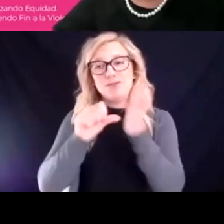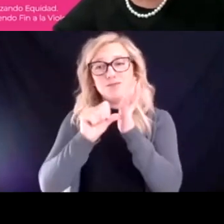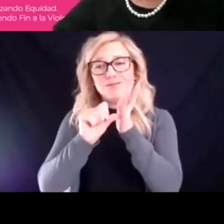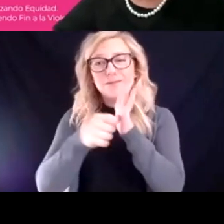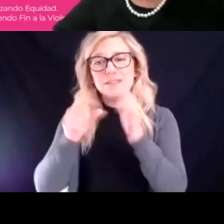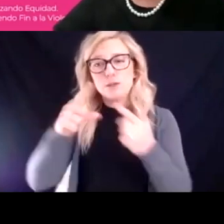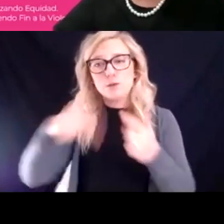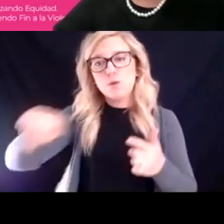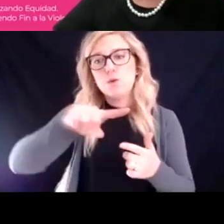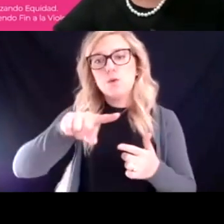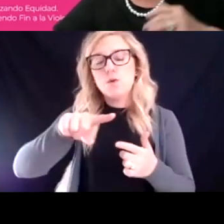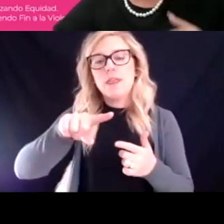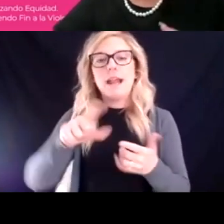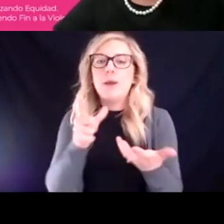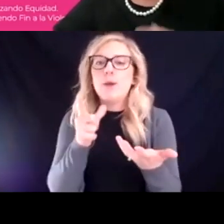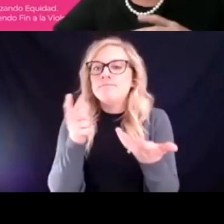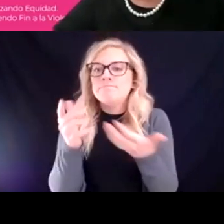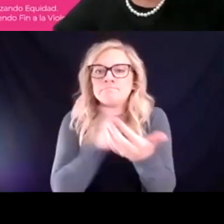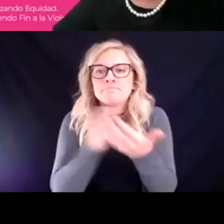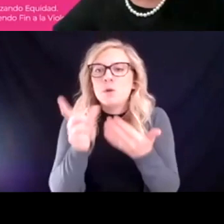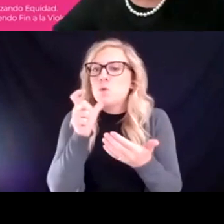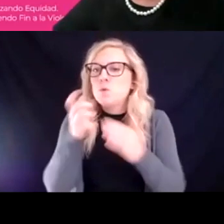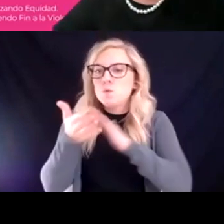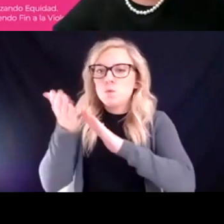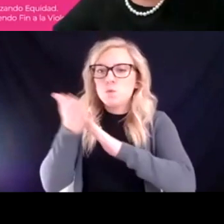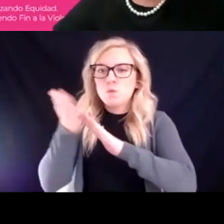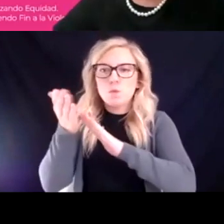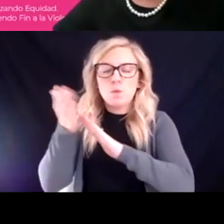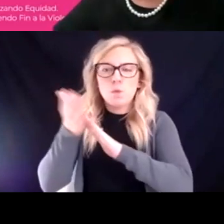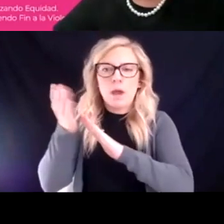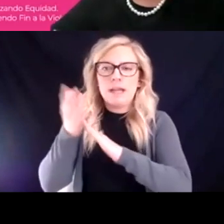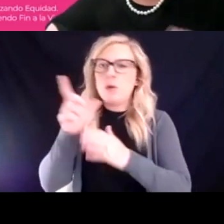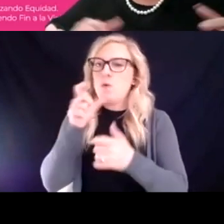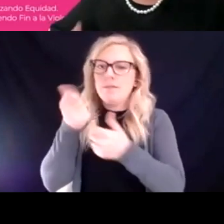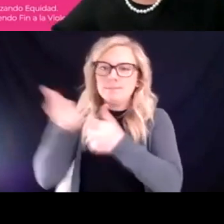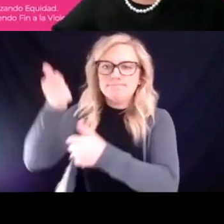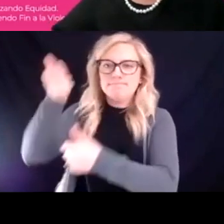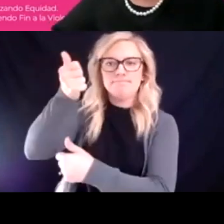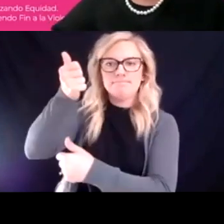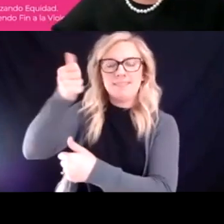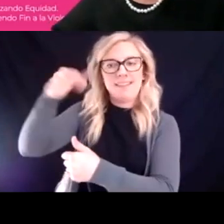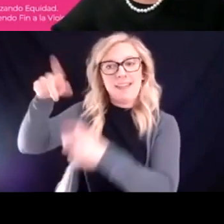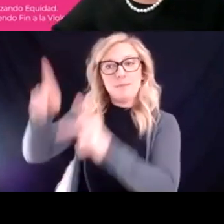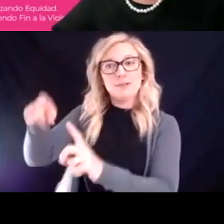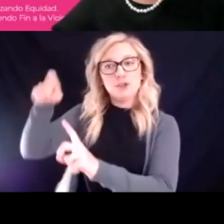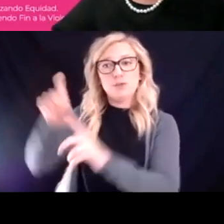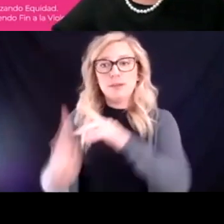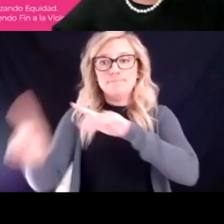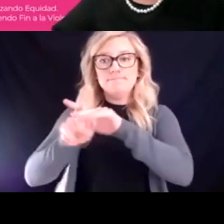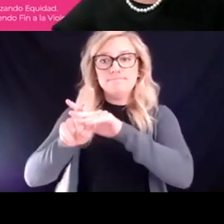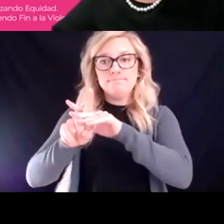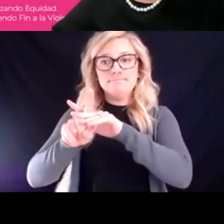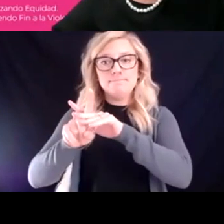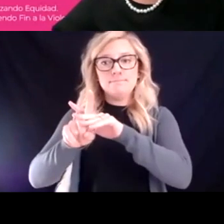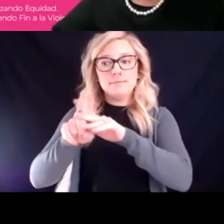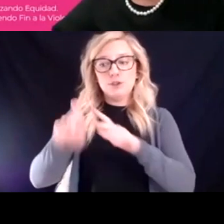whoever is running the operation, whoever's in charge, should show their face, should be present, should be